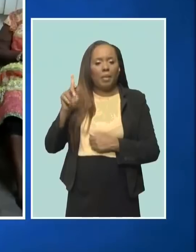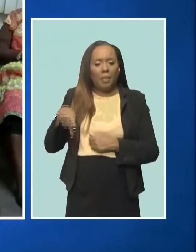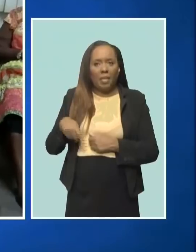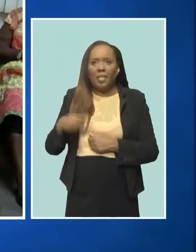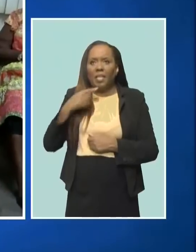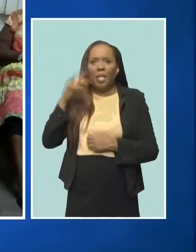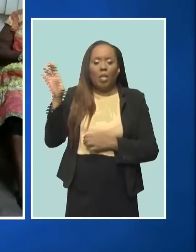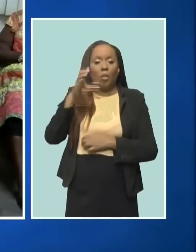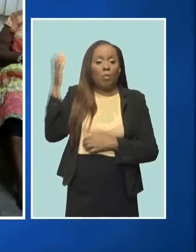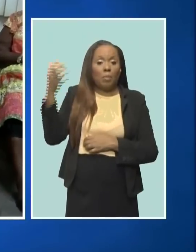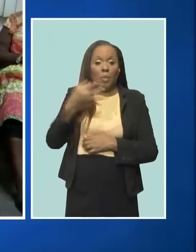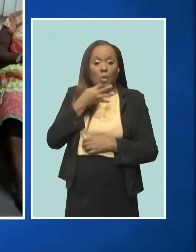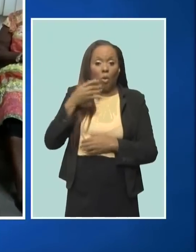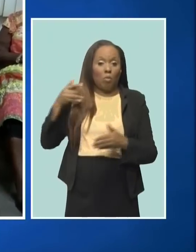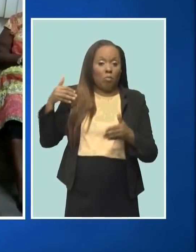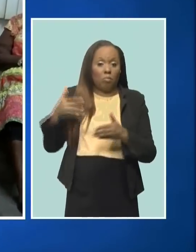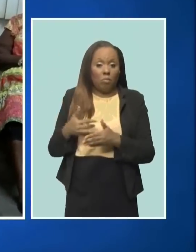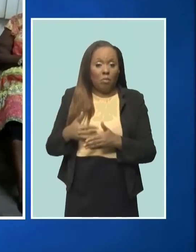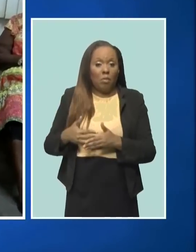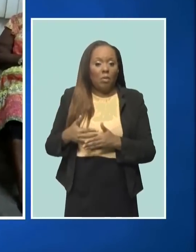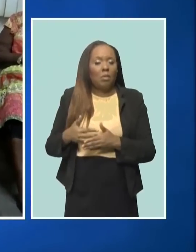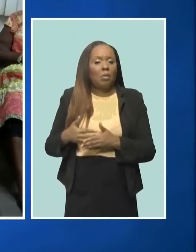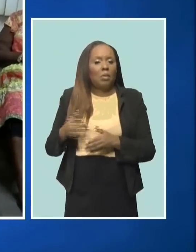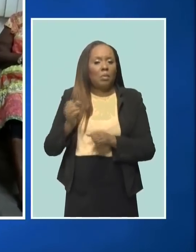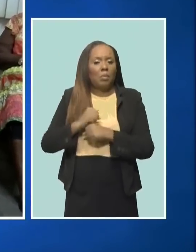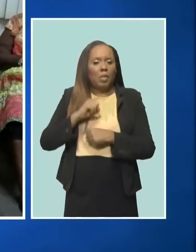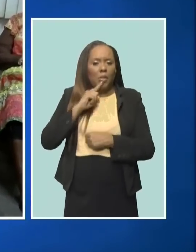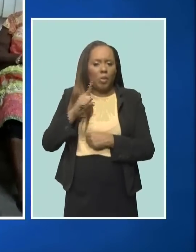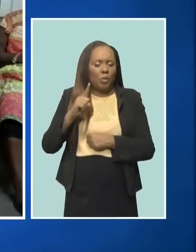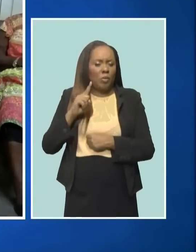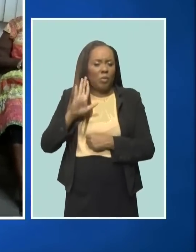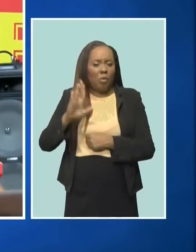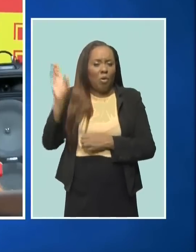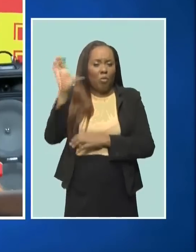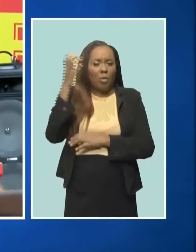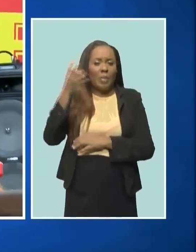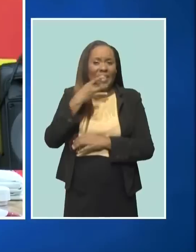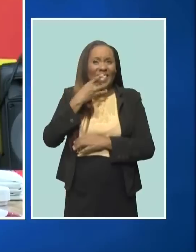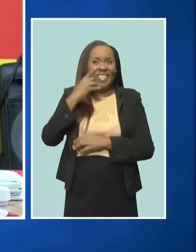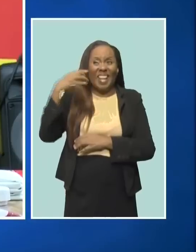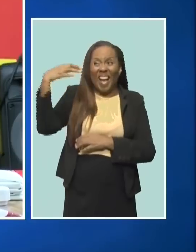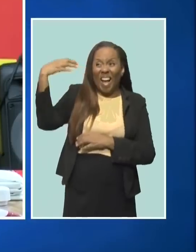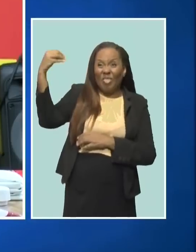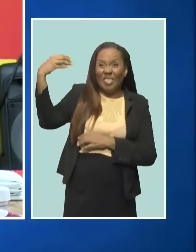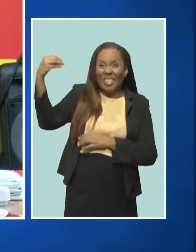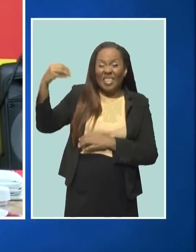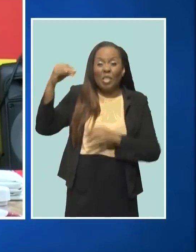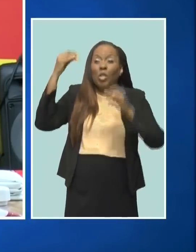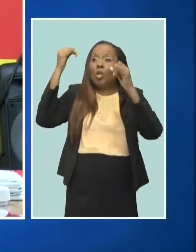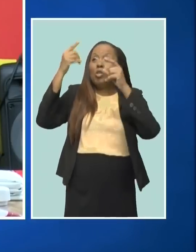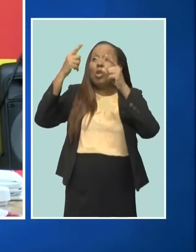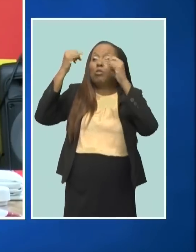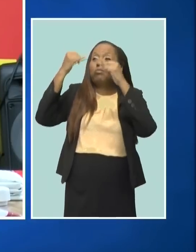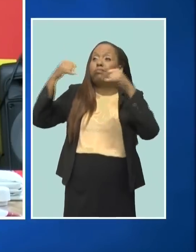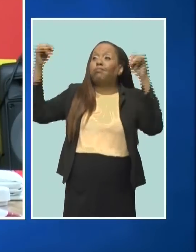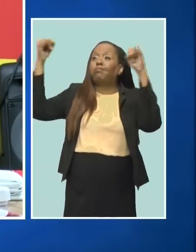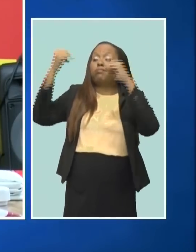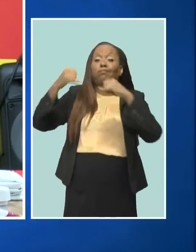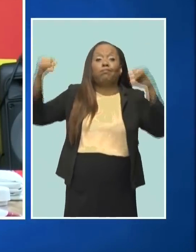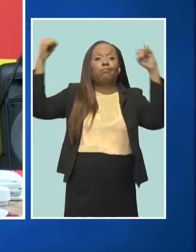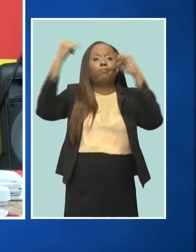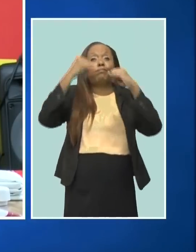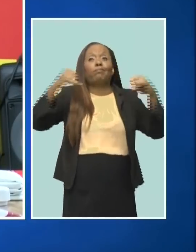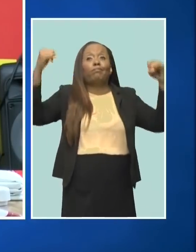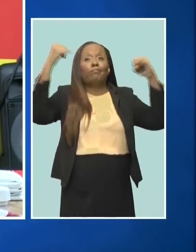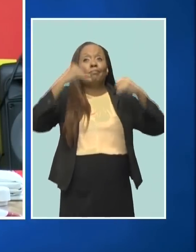he's cautioning homeowners about external Christmas lights. Those Christmas lights that you buy, yes,